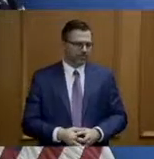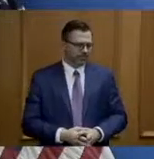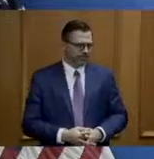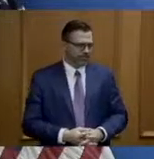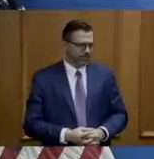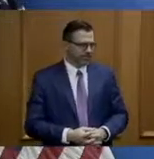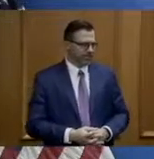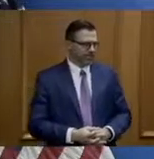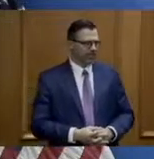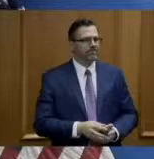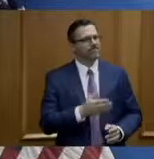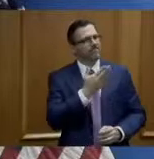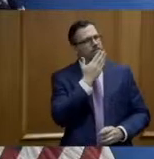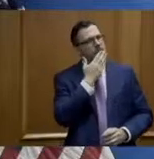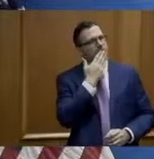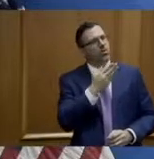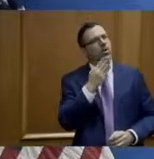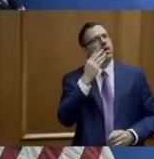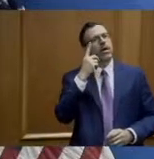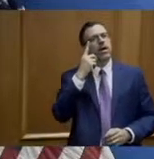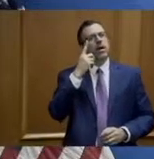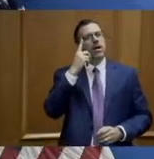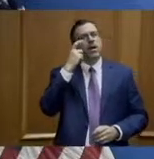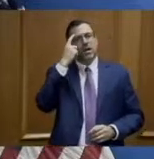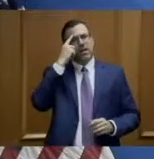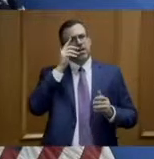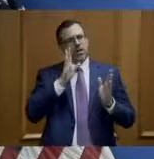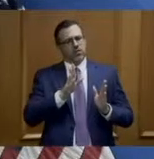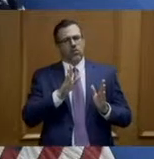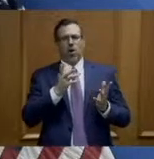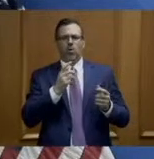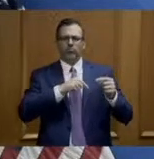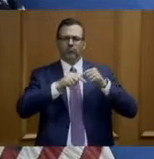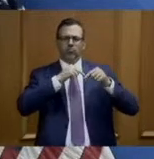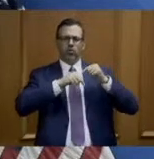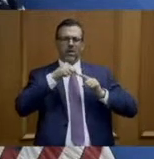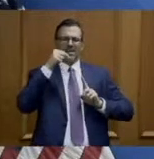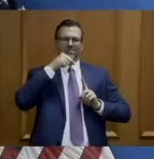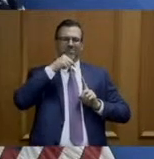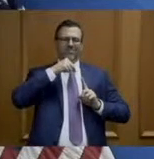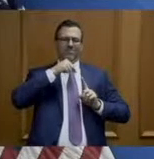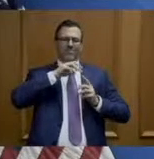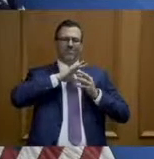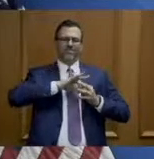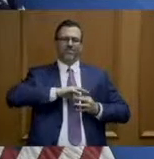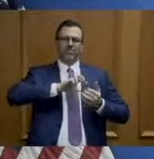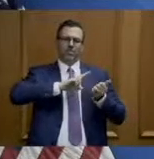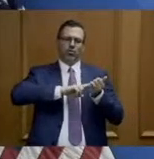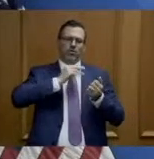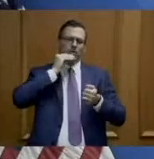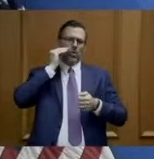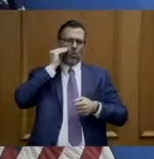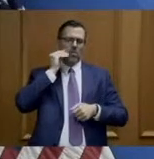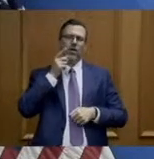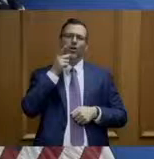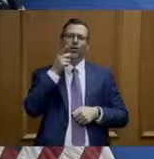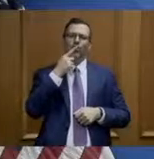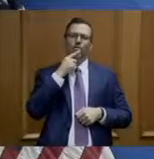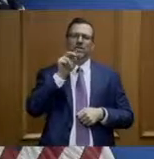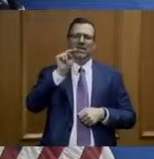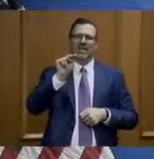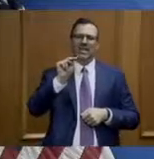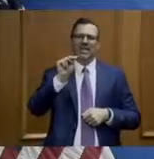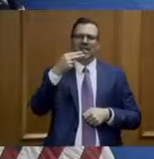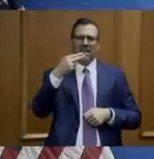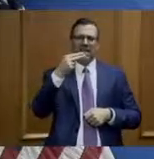Thanks. Governor, in terms of getting back to the nursing homes, so NHC has